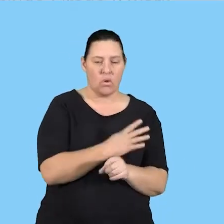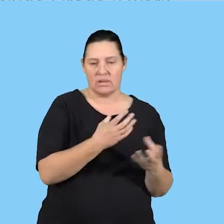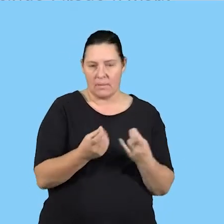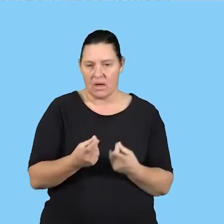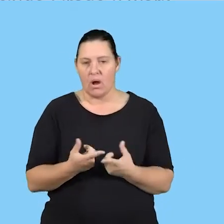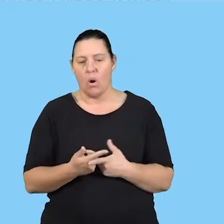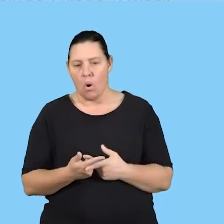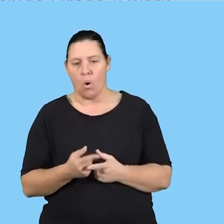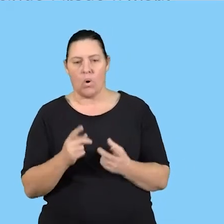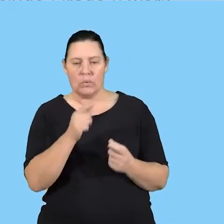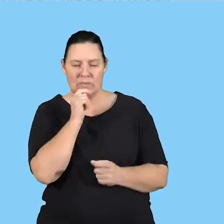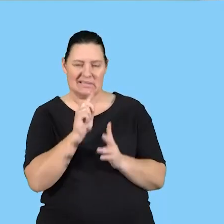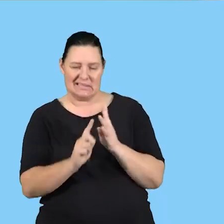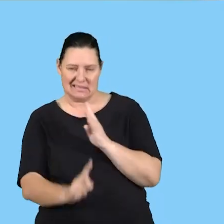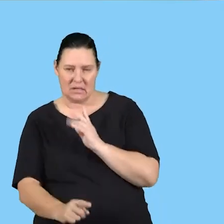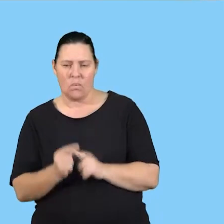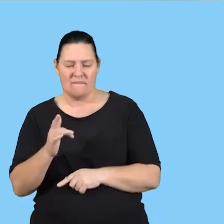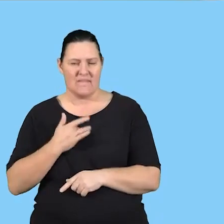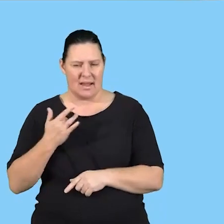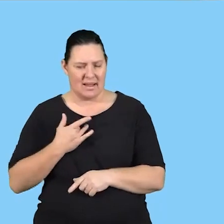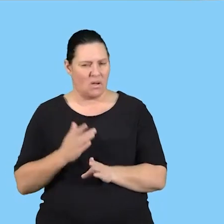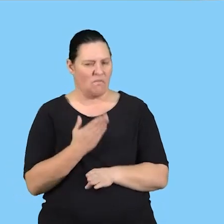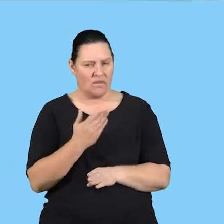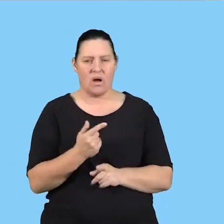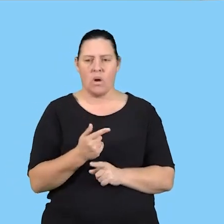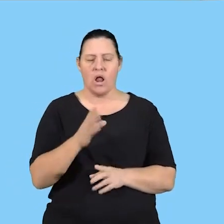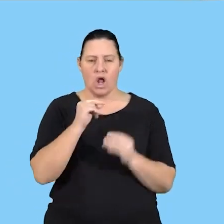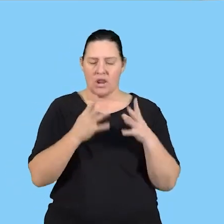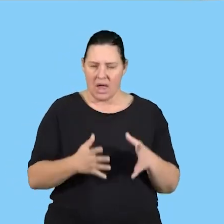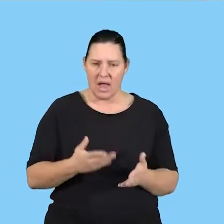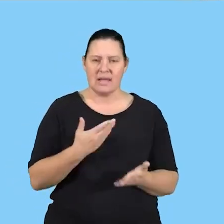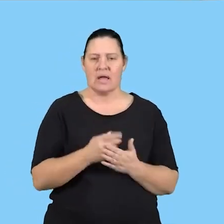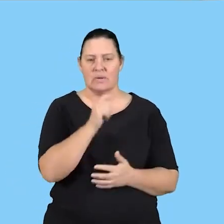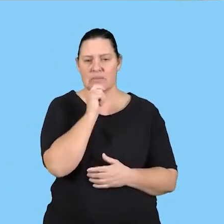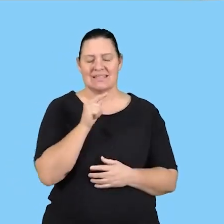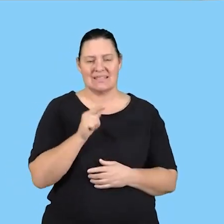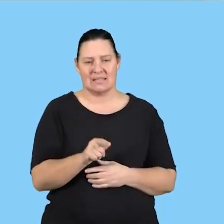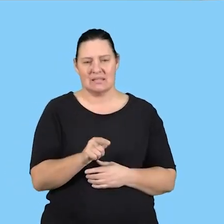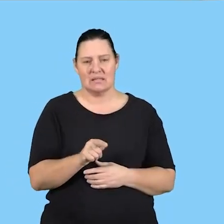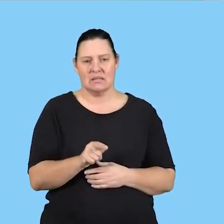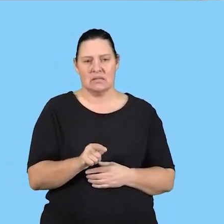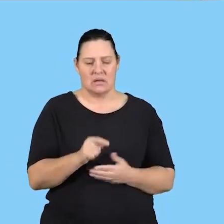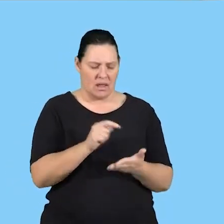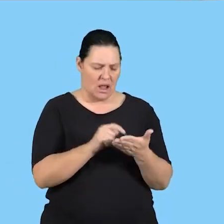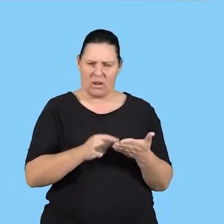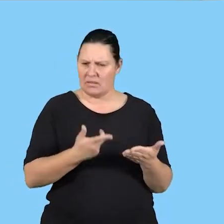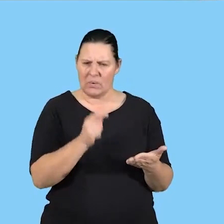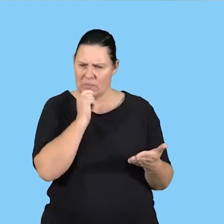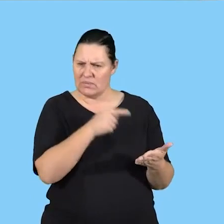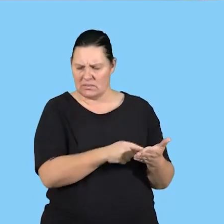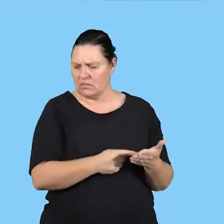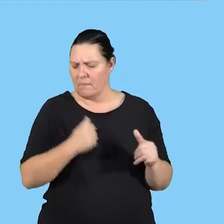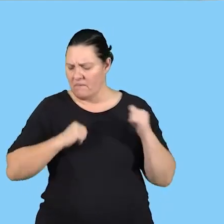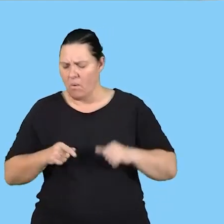using basic operations, colleagues, because we felt that learners can use their calculators